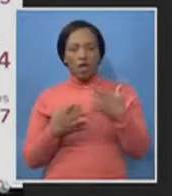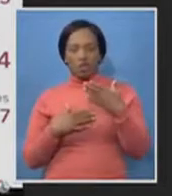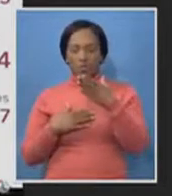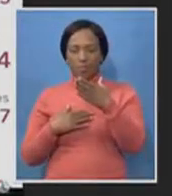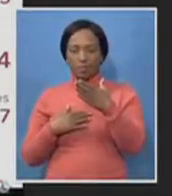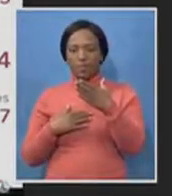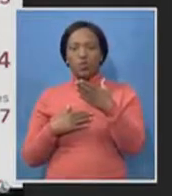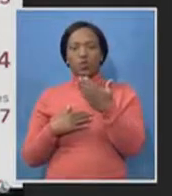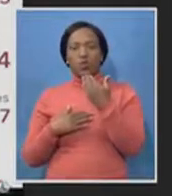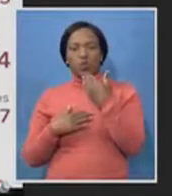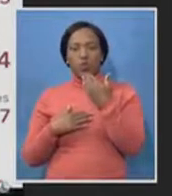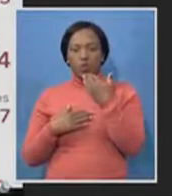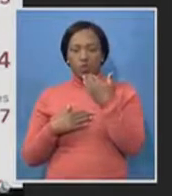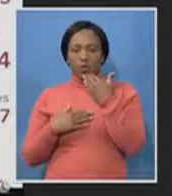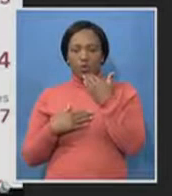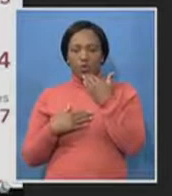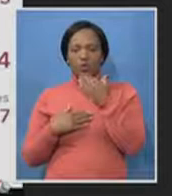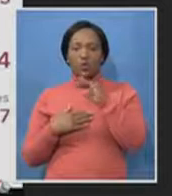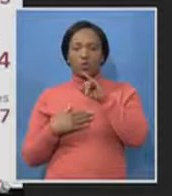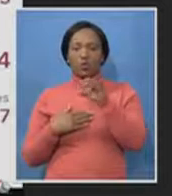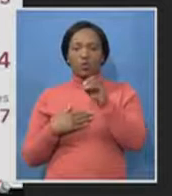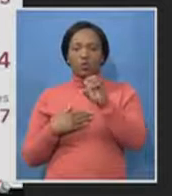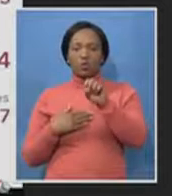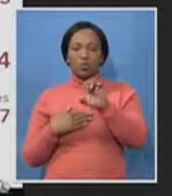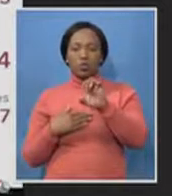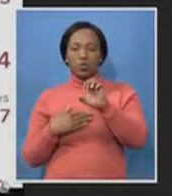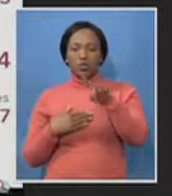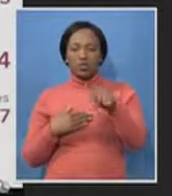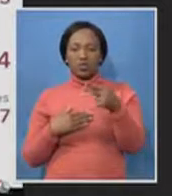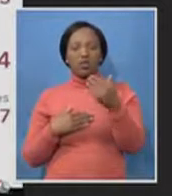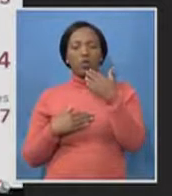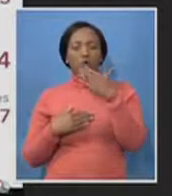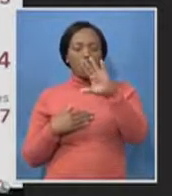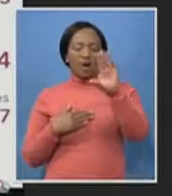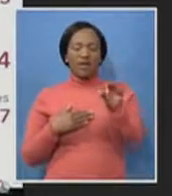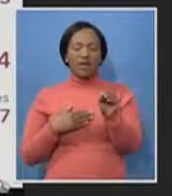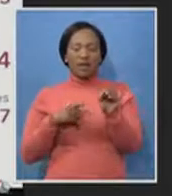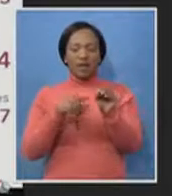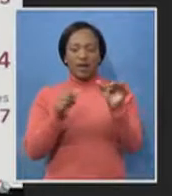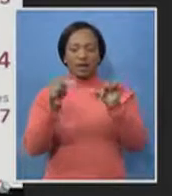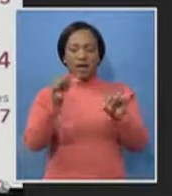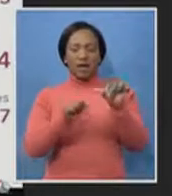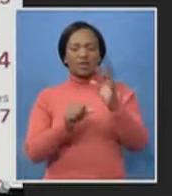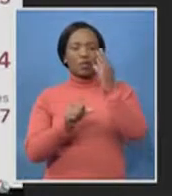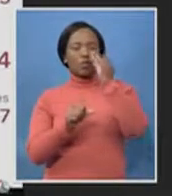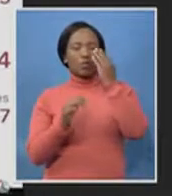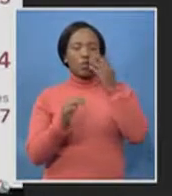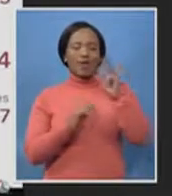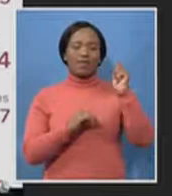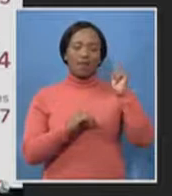Joseph Abuje of Africa Science News in Kenya. Good morning, Joseph.